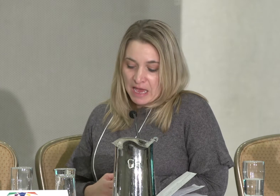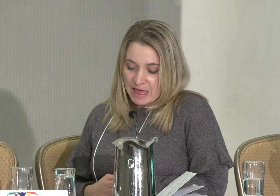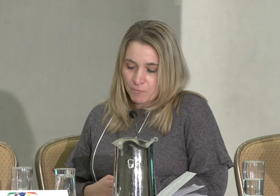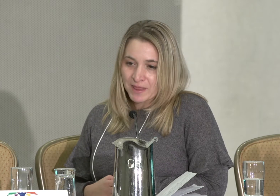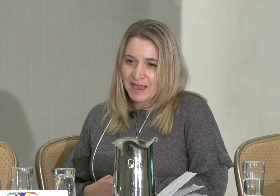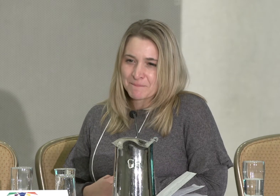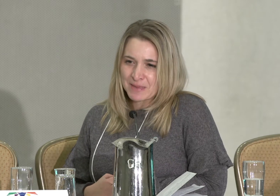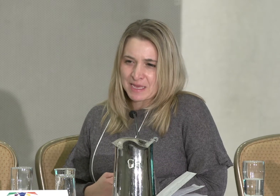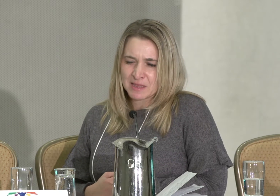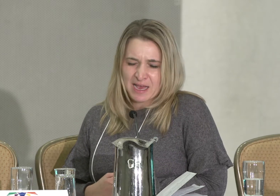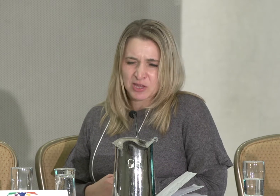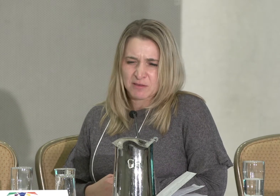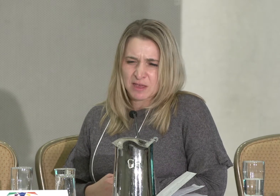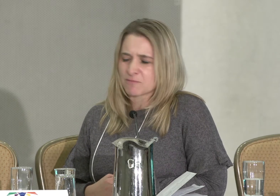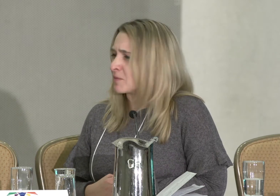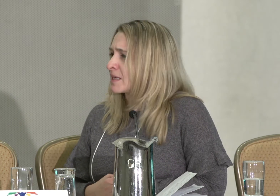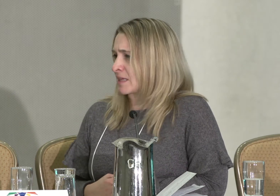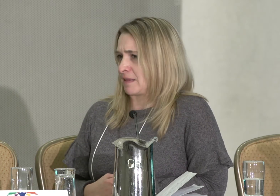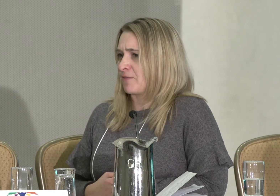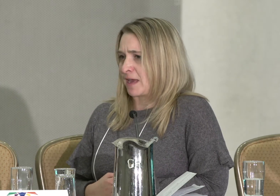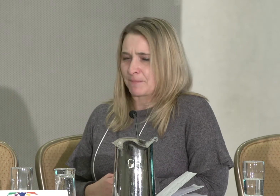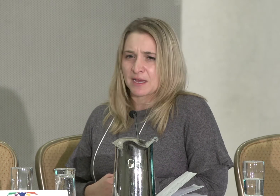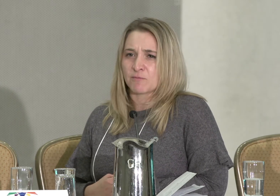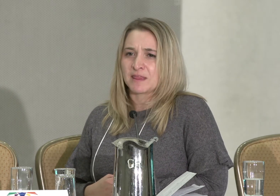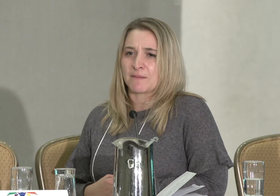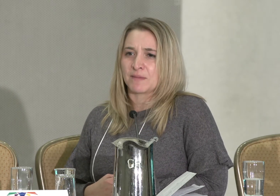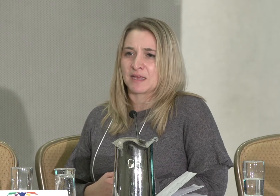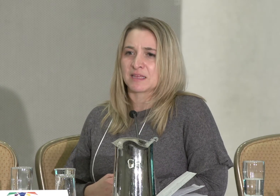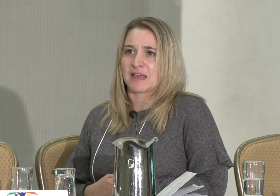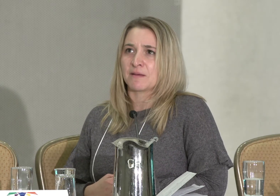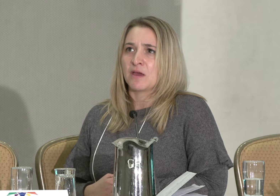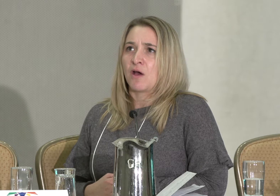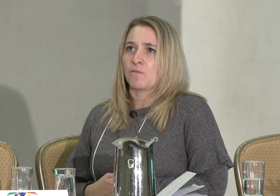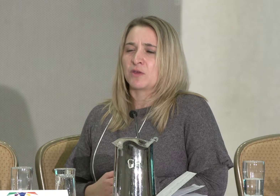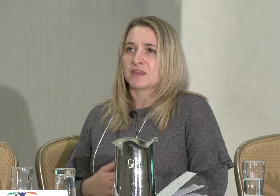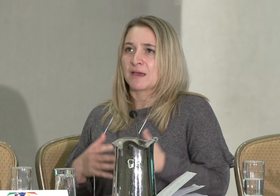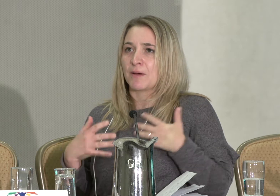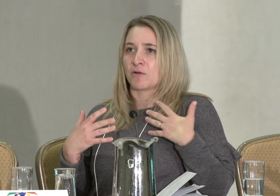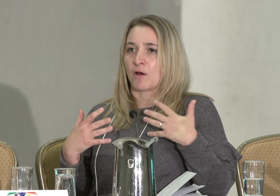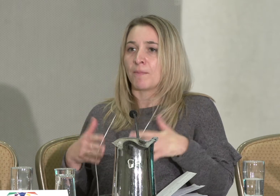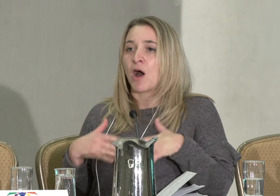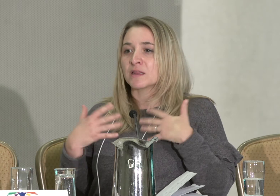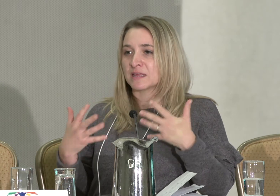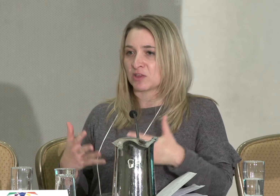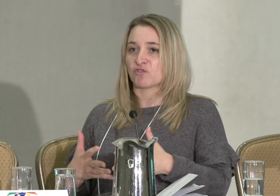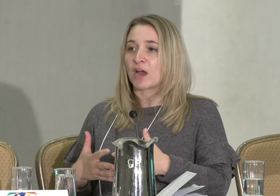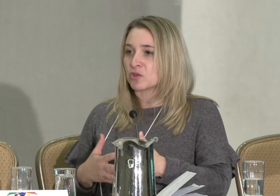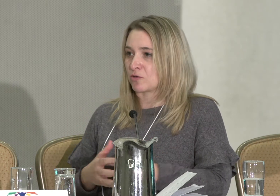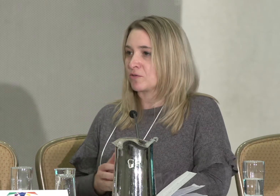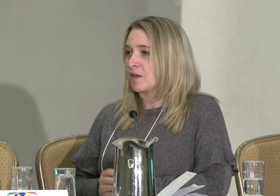And what that means, actually, it's really significant, because what that means is that when you think about our